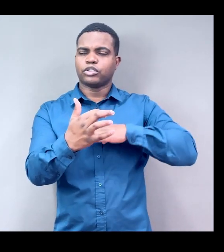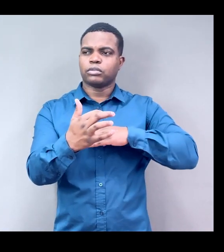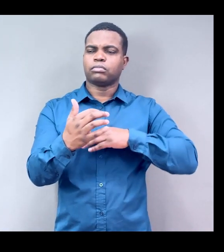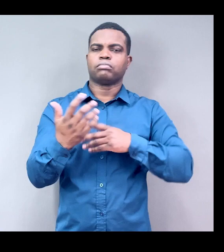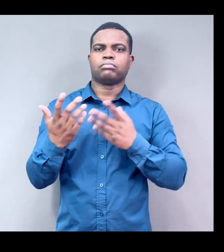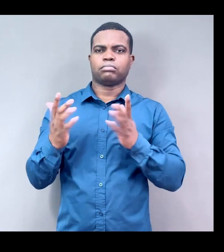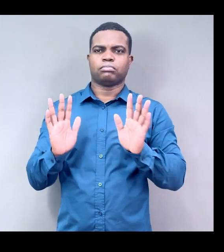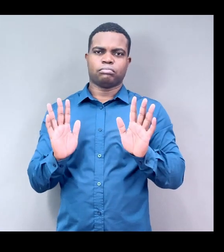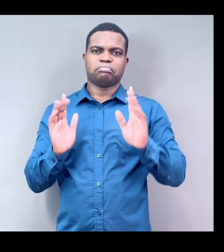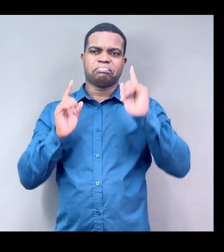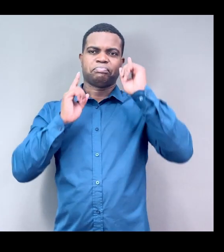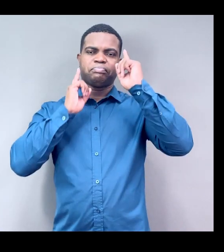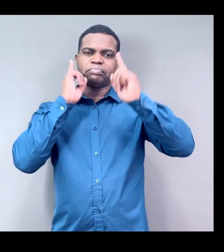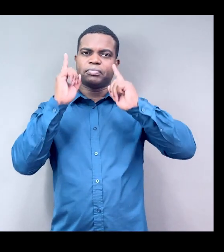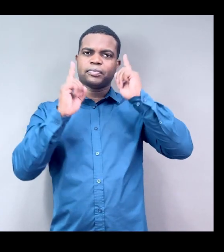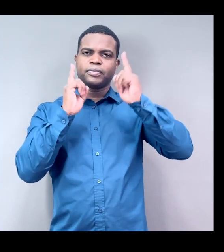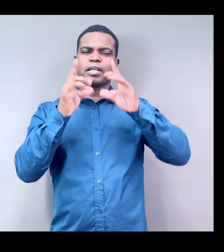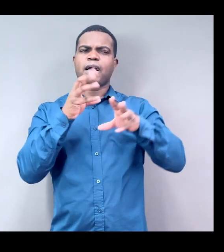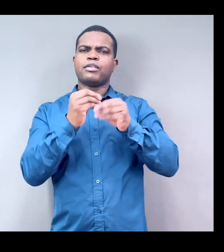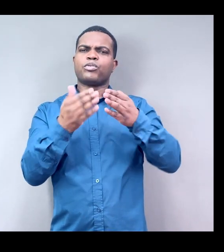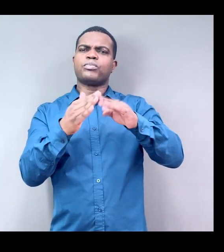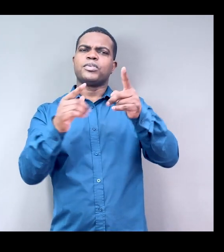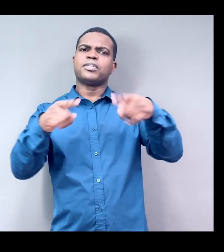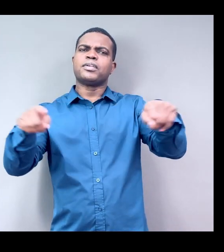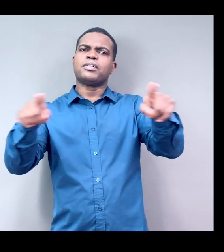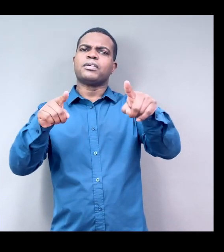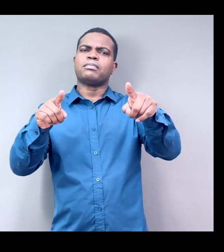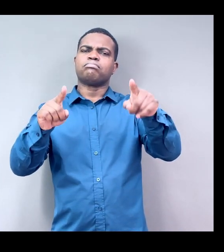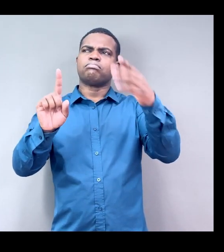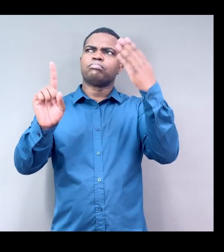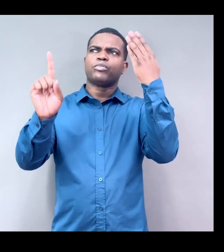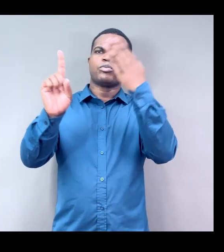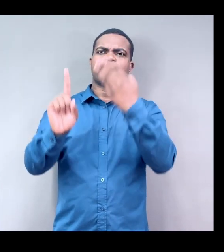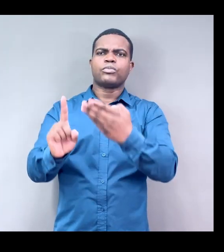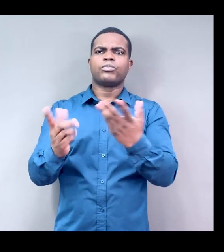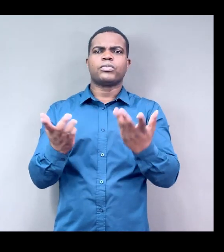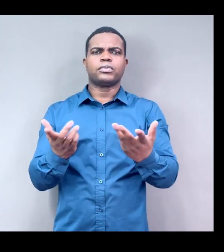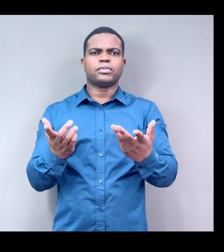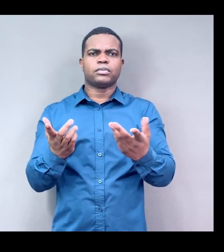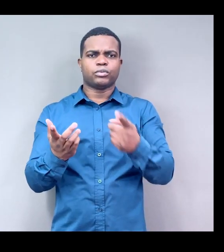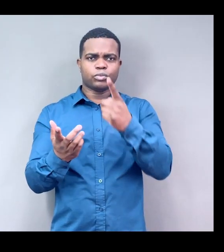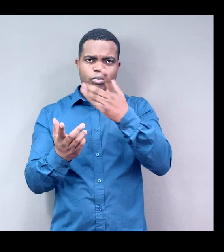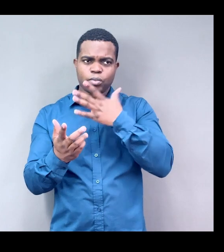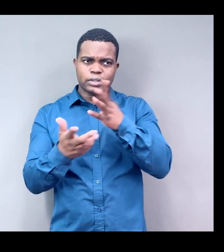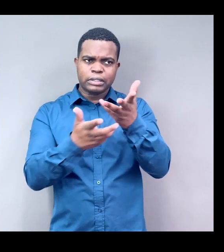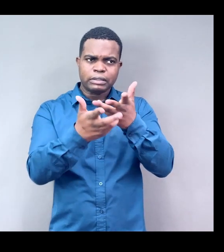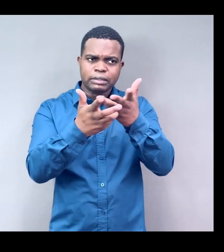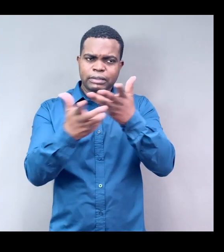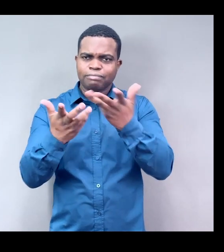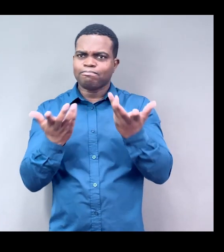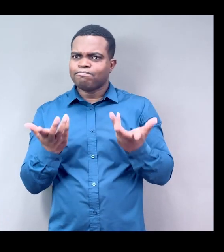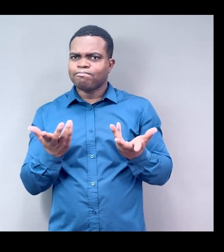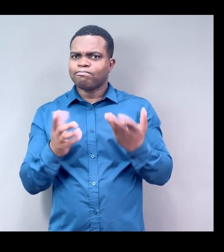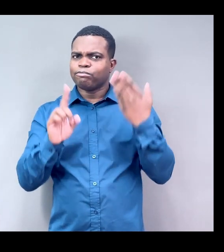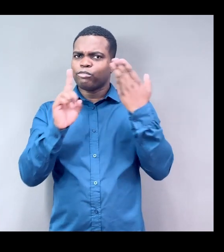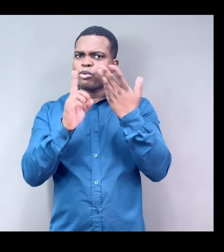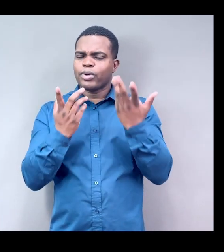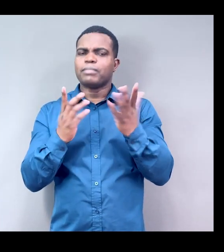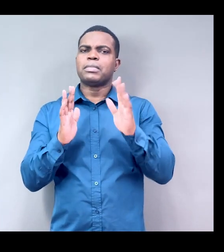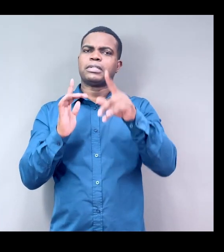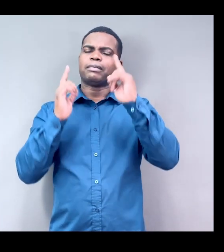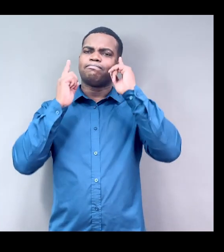audience. So you need to consider the objective of your community